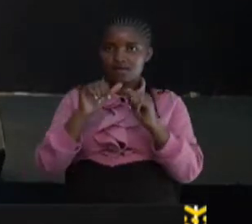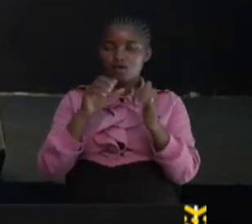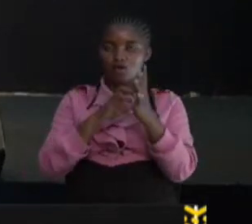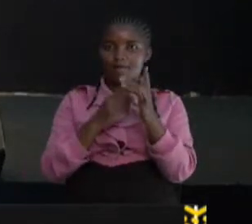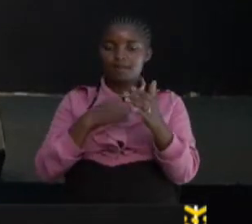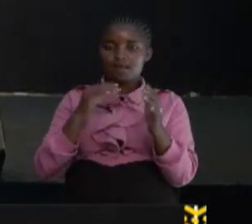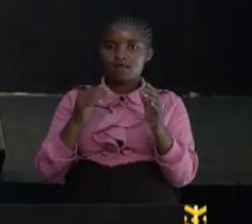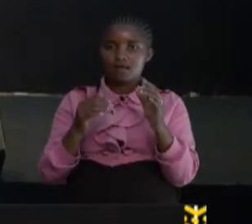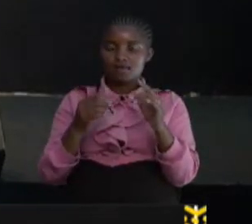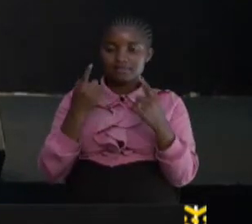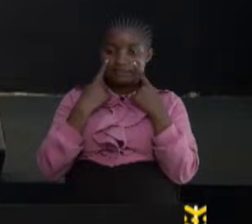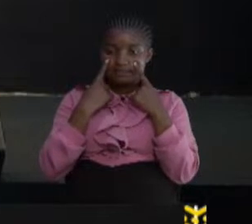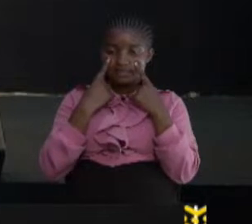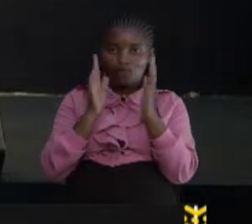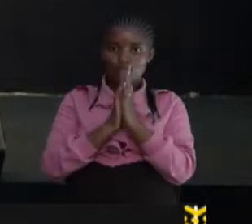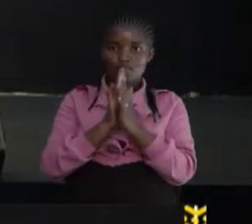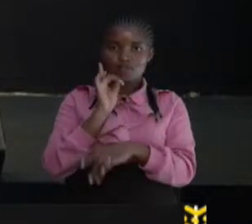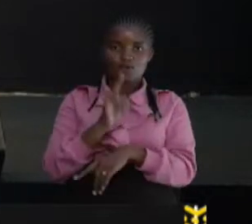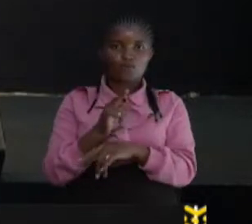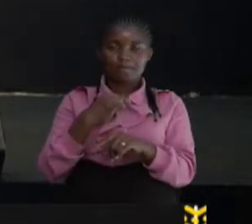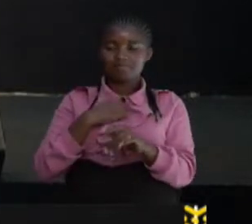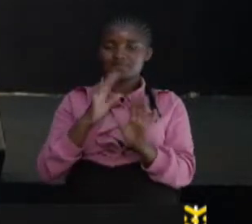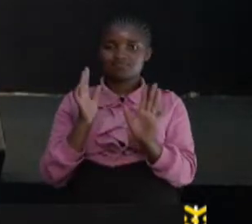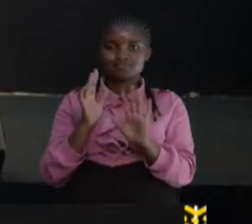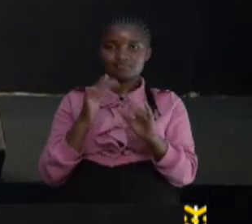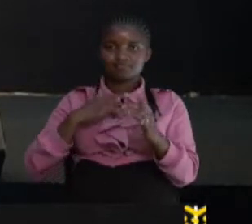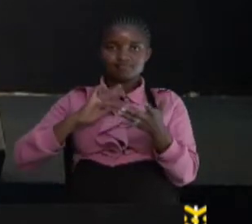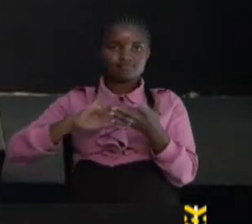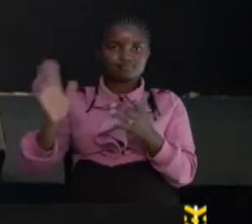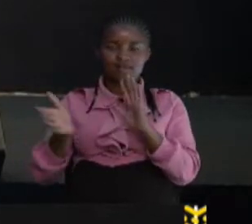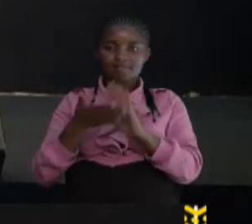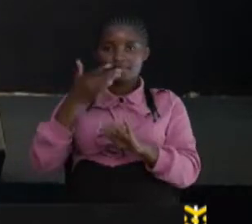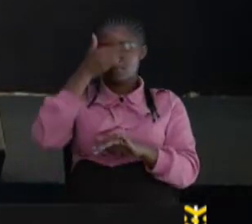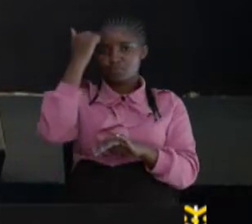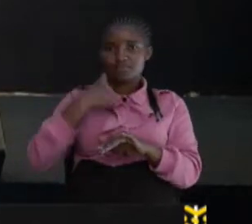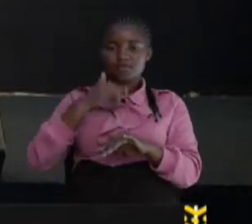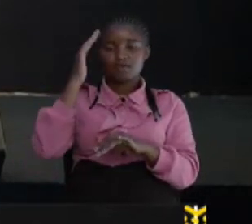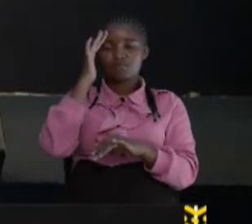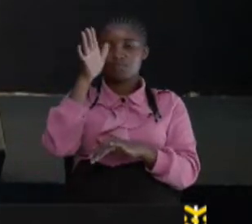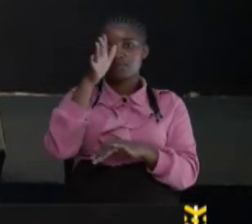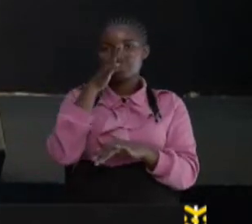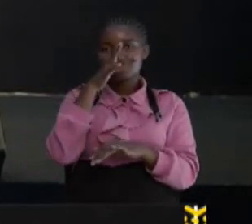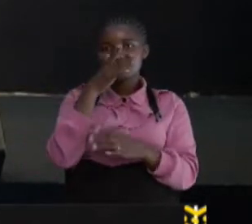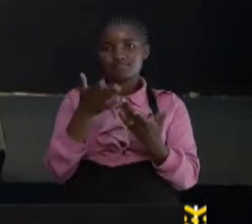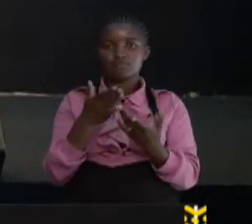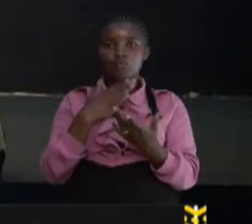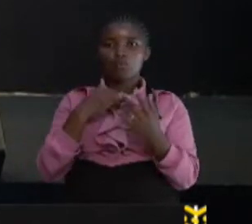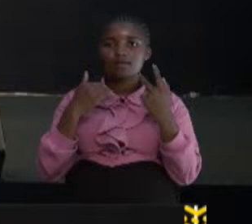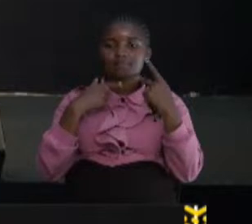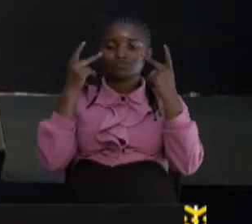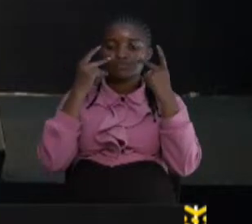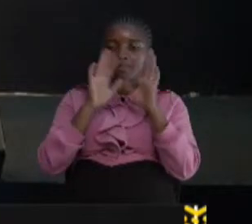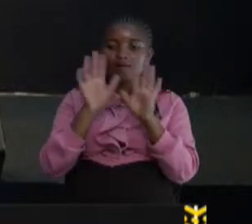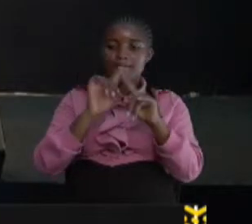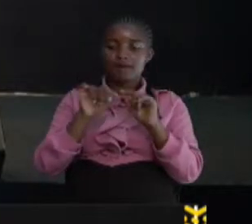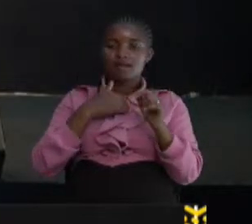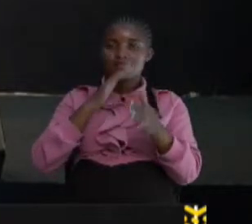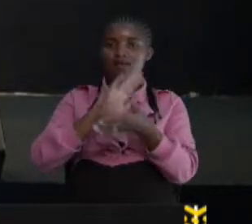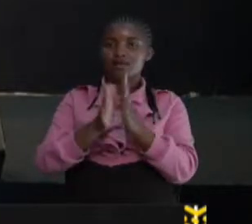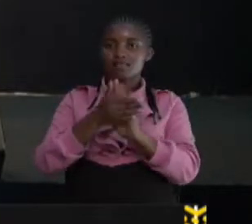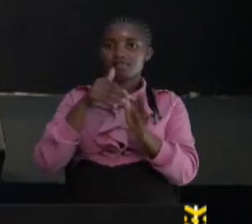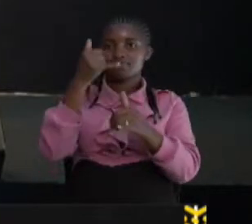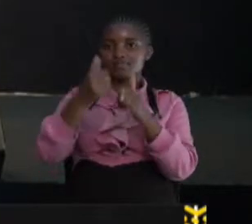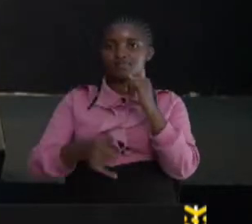come across that has to do with you, I'm most likely not going to watch it because I assume you just want attention. You're a